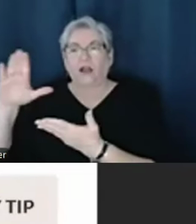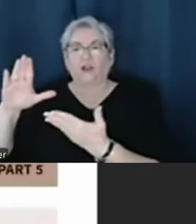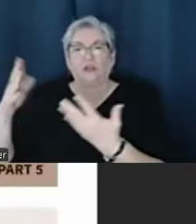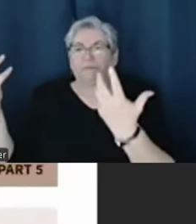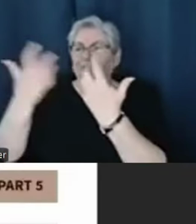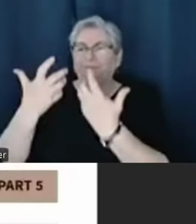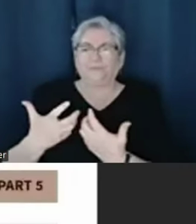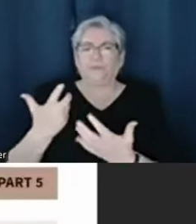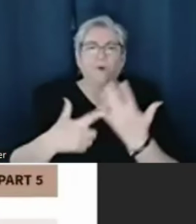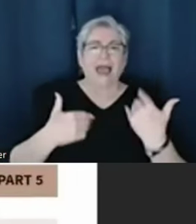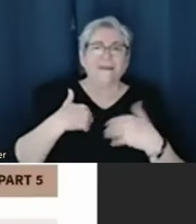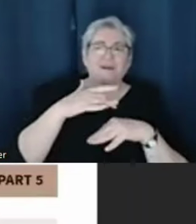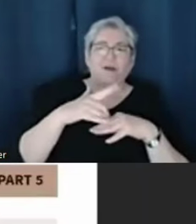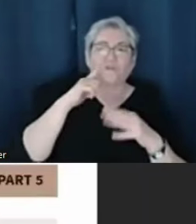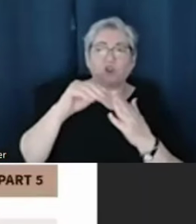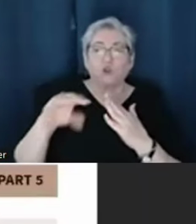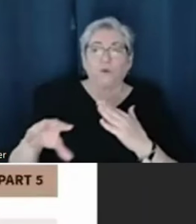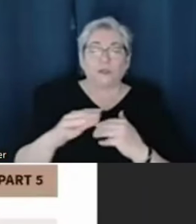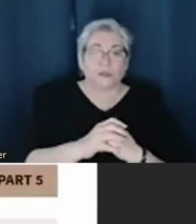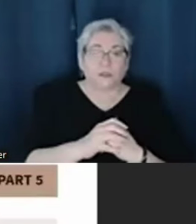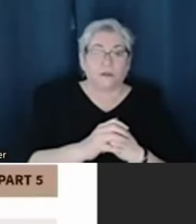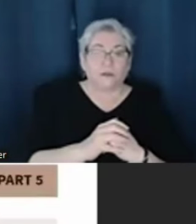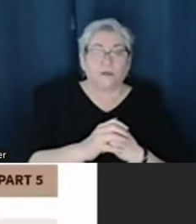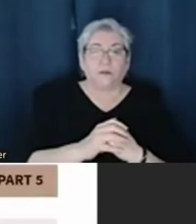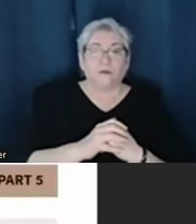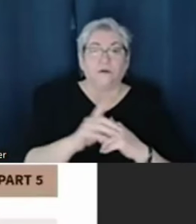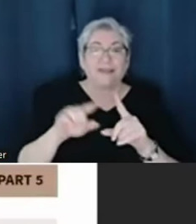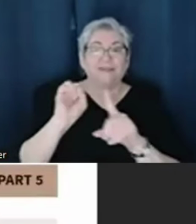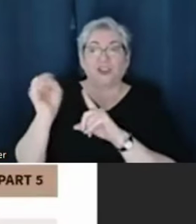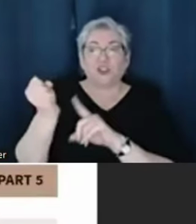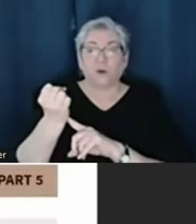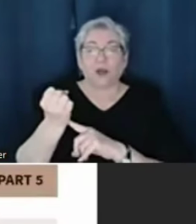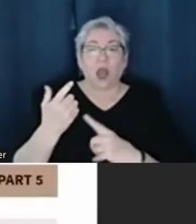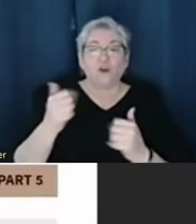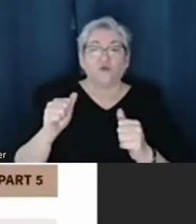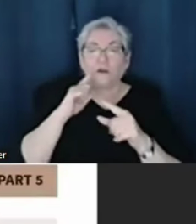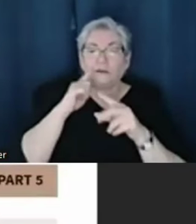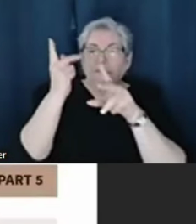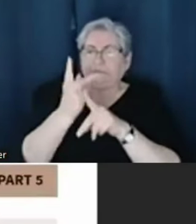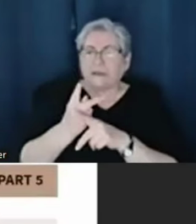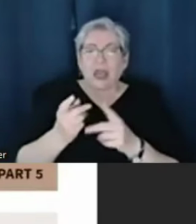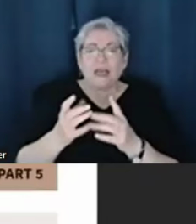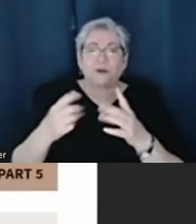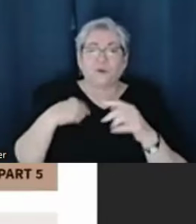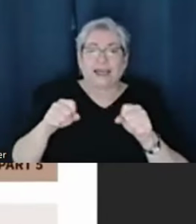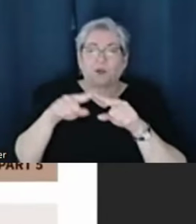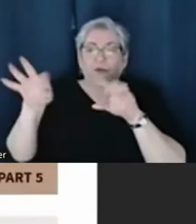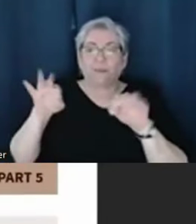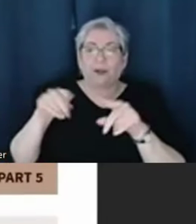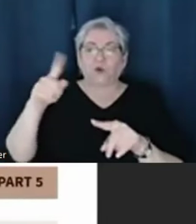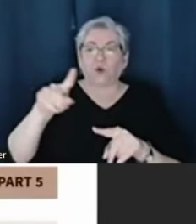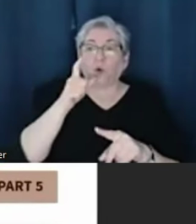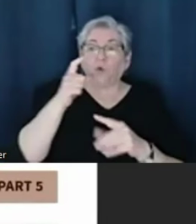be available to students in those settings, and try to parse out as much as we were able to who's responsible for paying